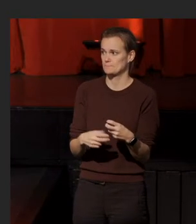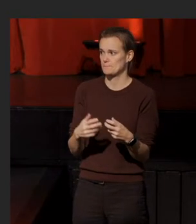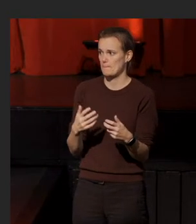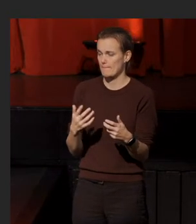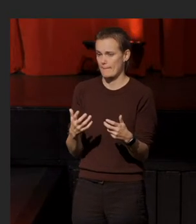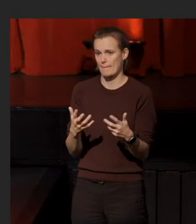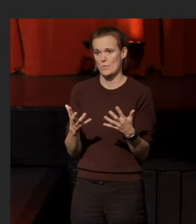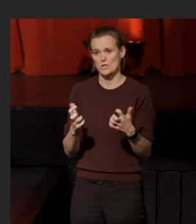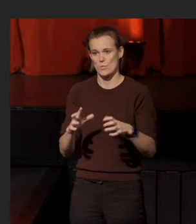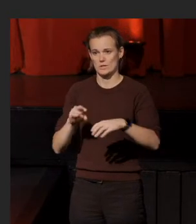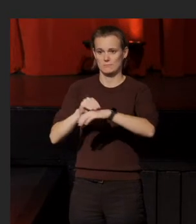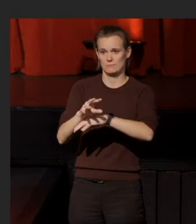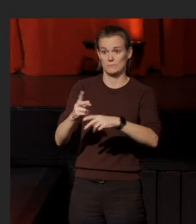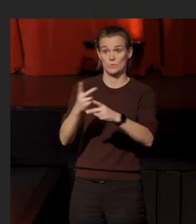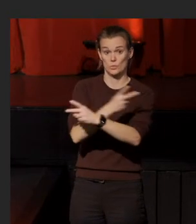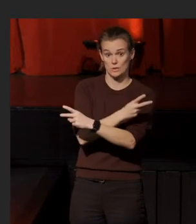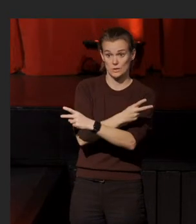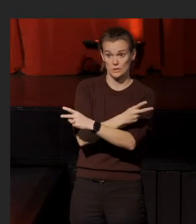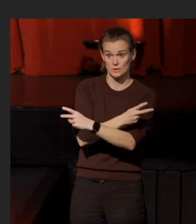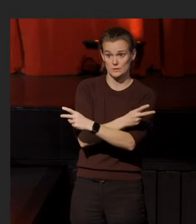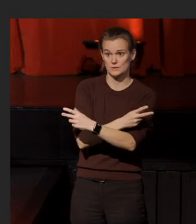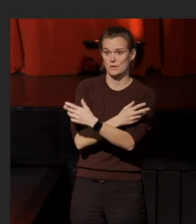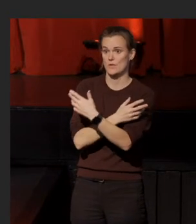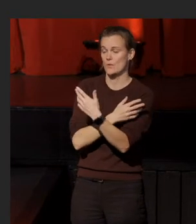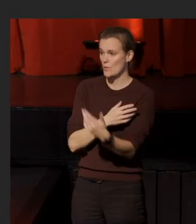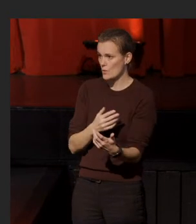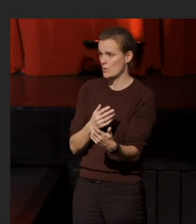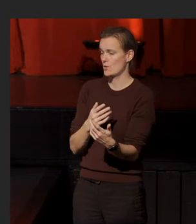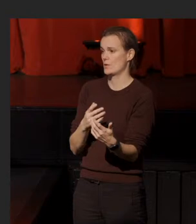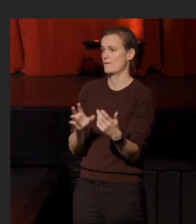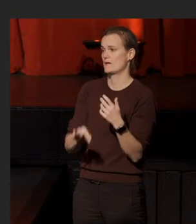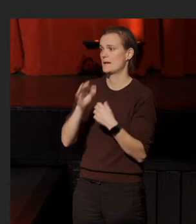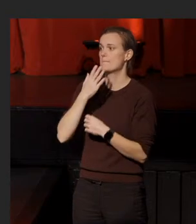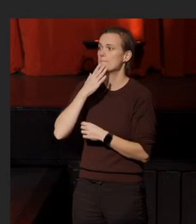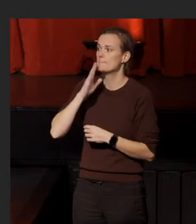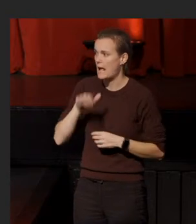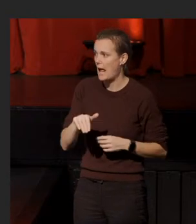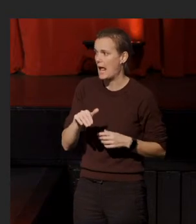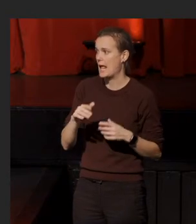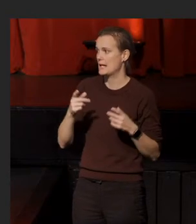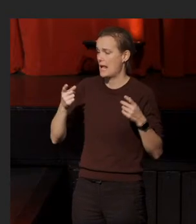don't make them worse or lead to unintended consequences that are